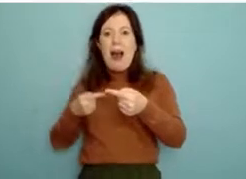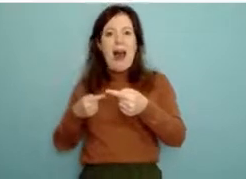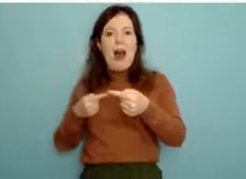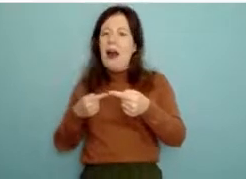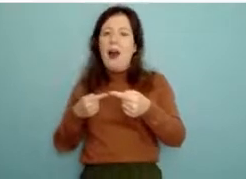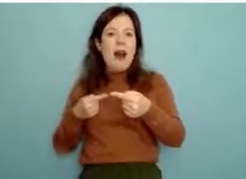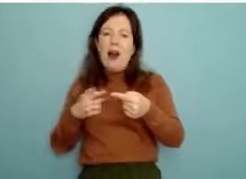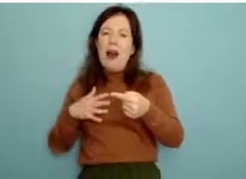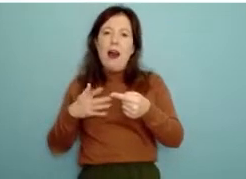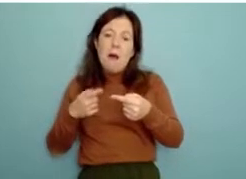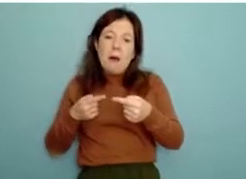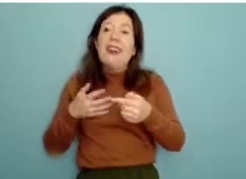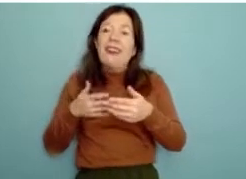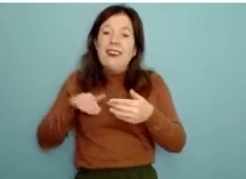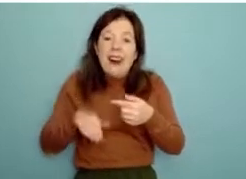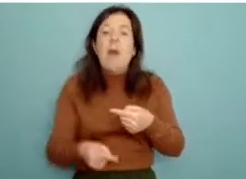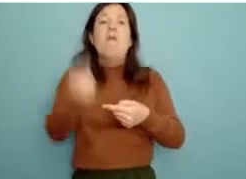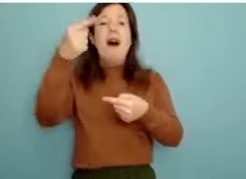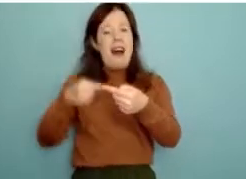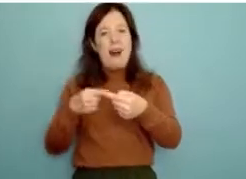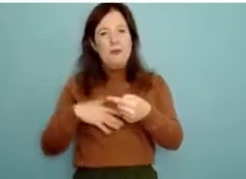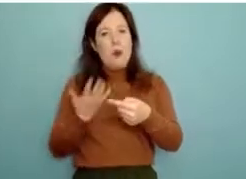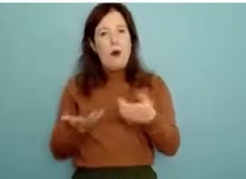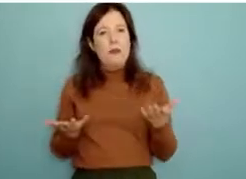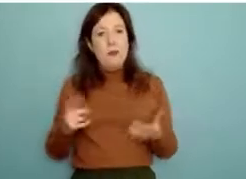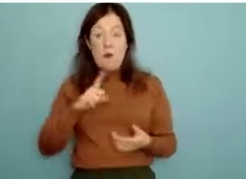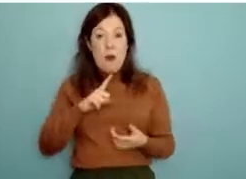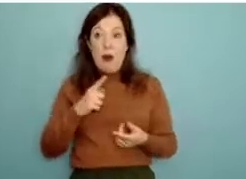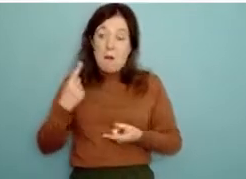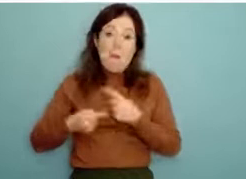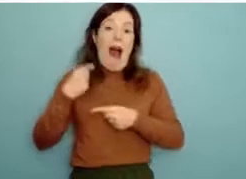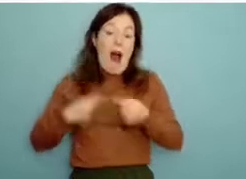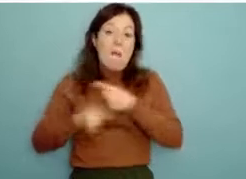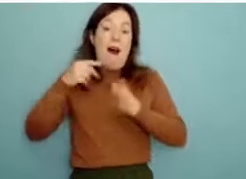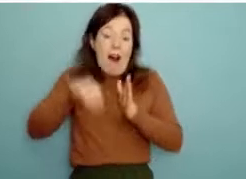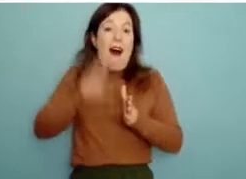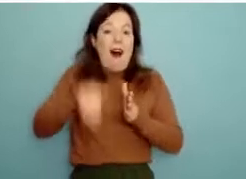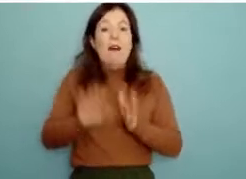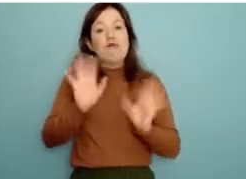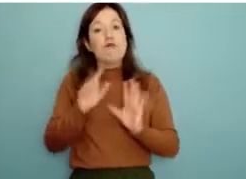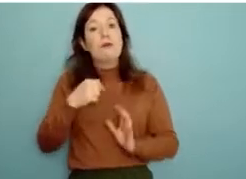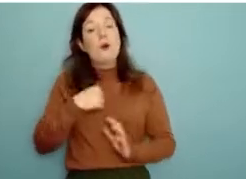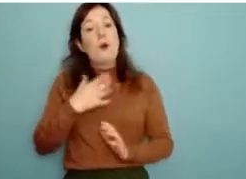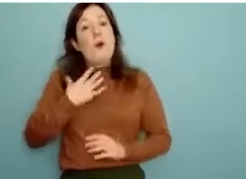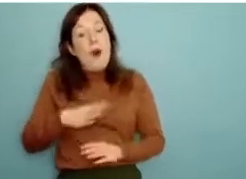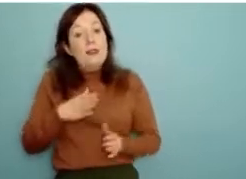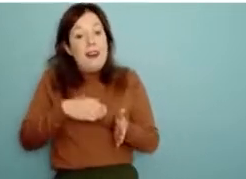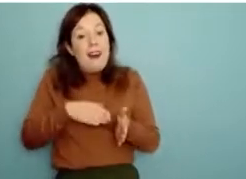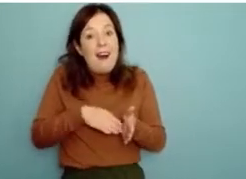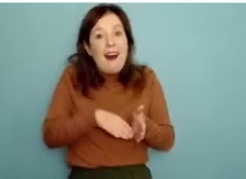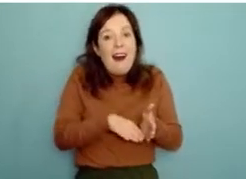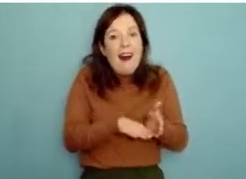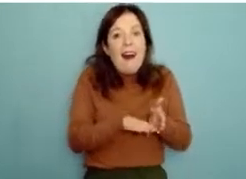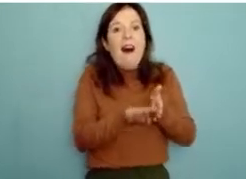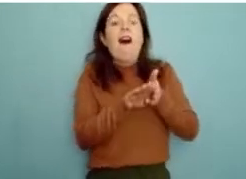wheel because we'll keep rotating. So for me, we want to return to an improved and more